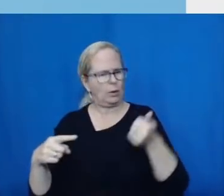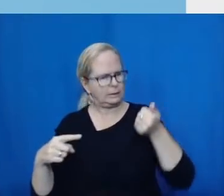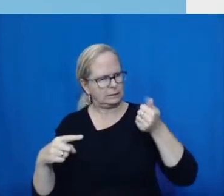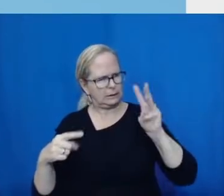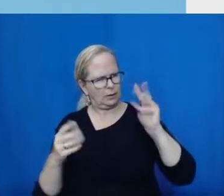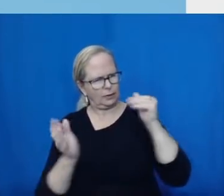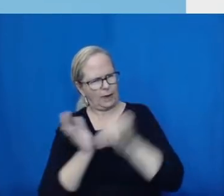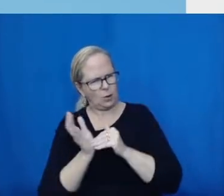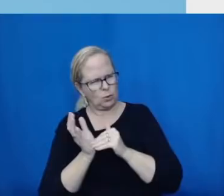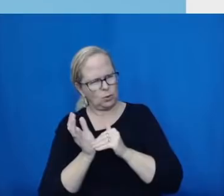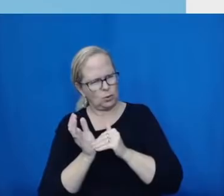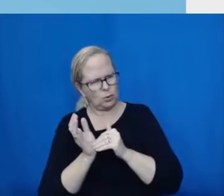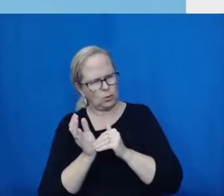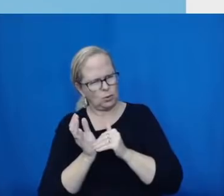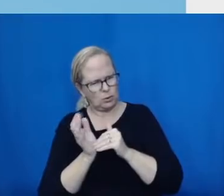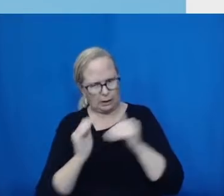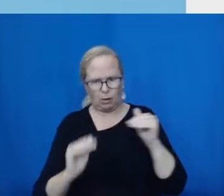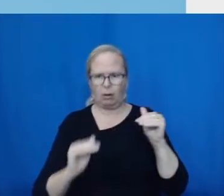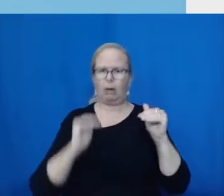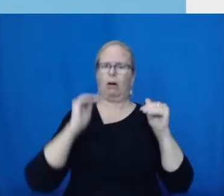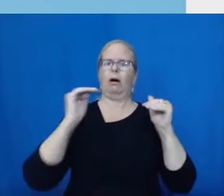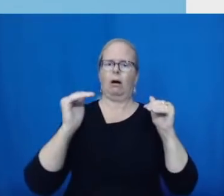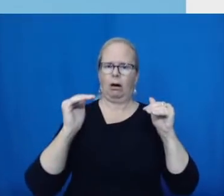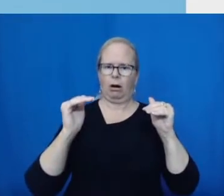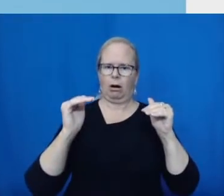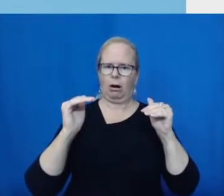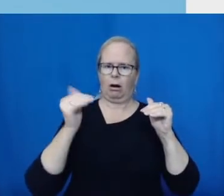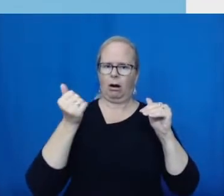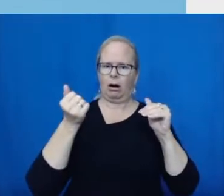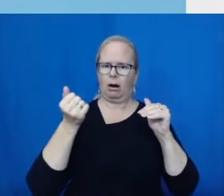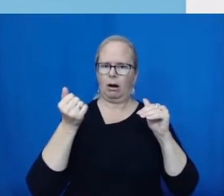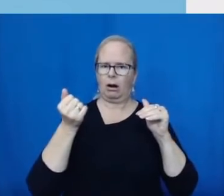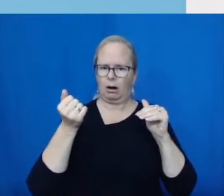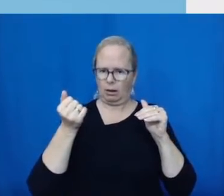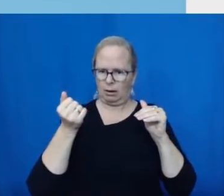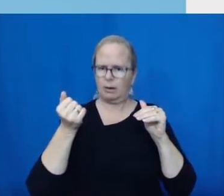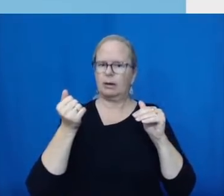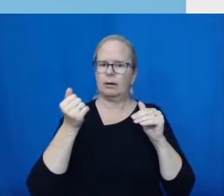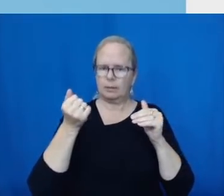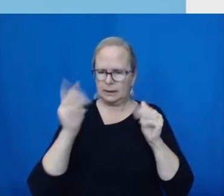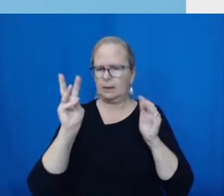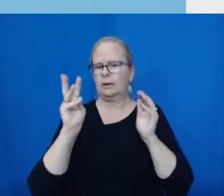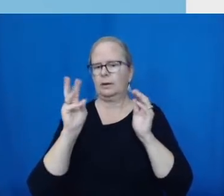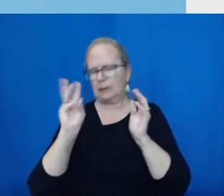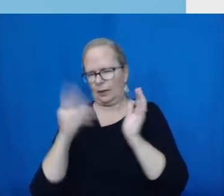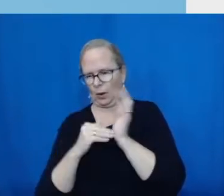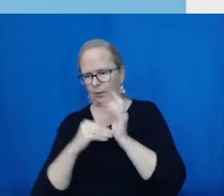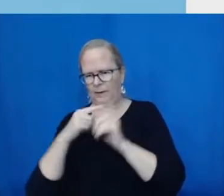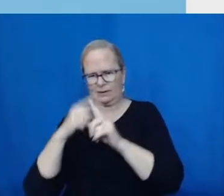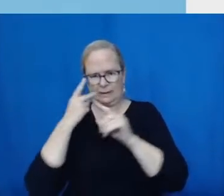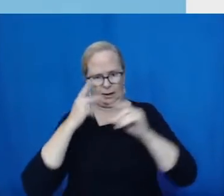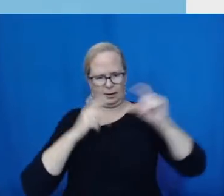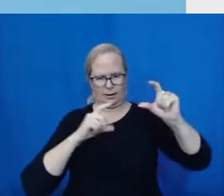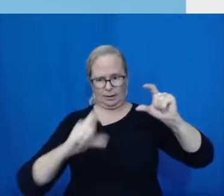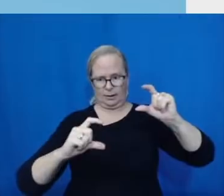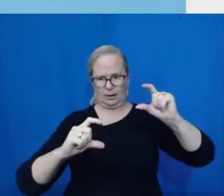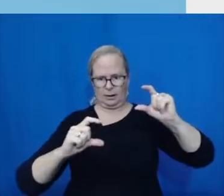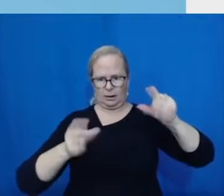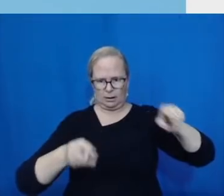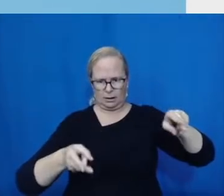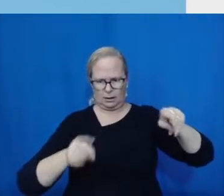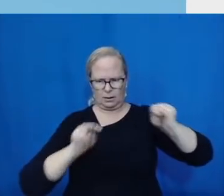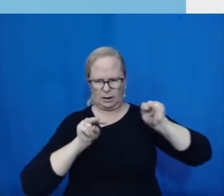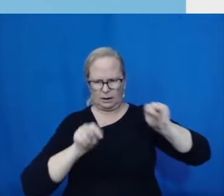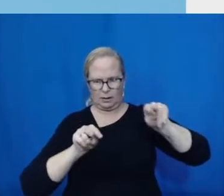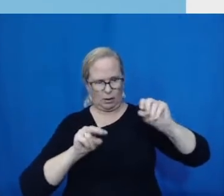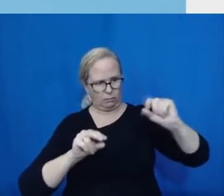hospitals than I do in the number of cases. If you don't mind, especially Joe, if you don't mind, I'm going to step into something